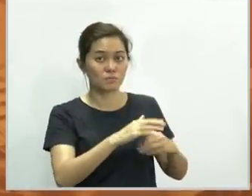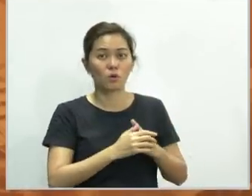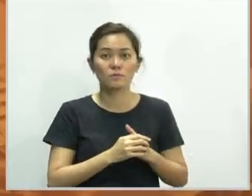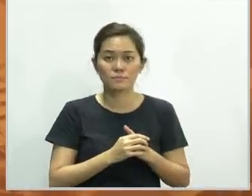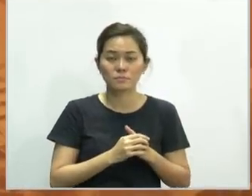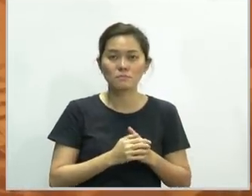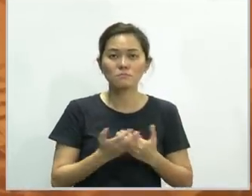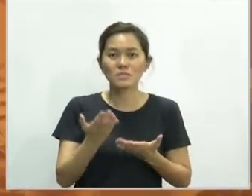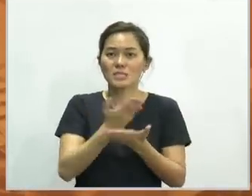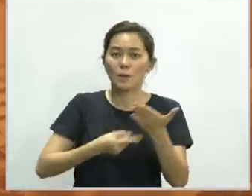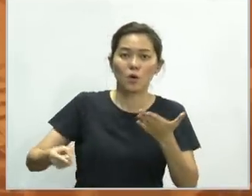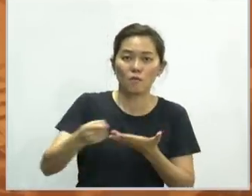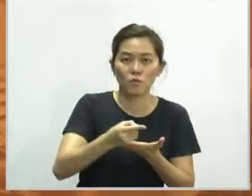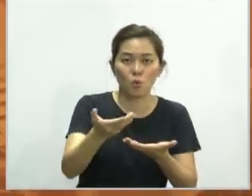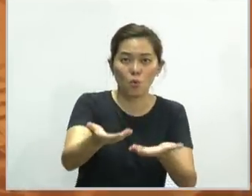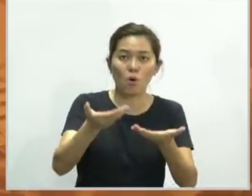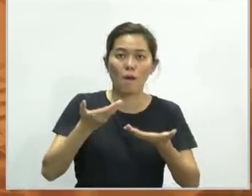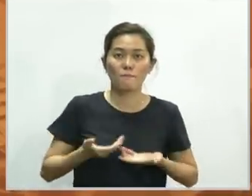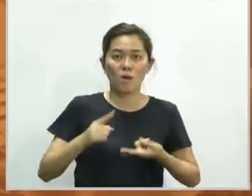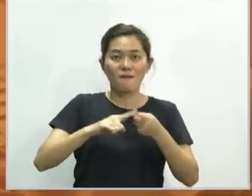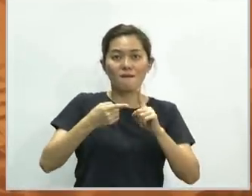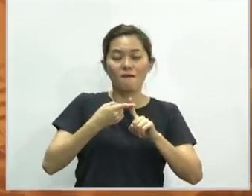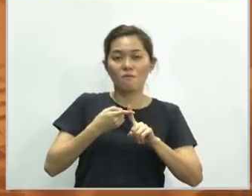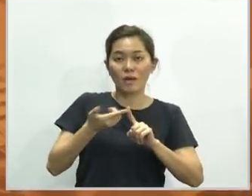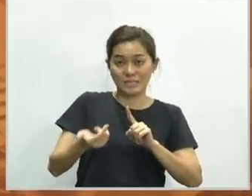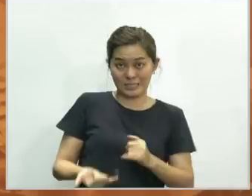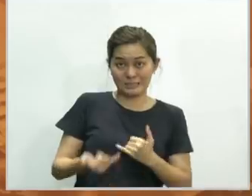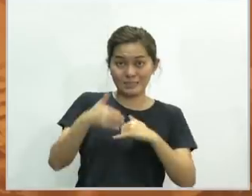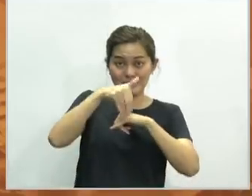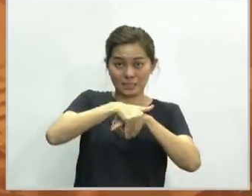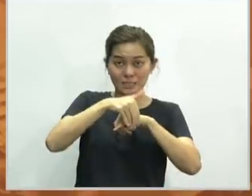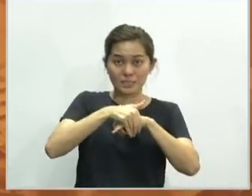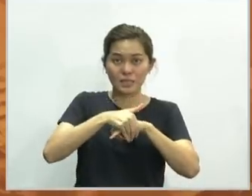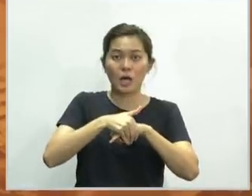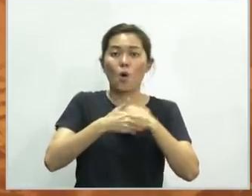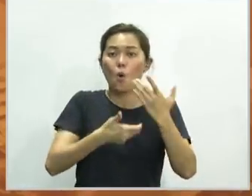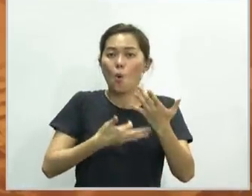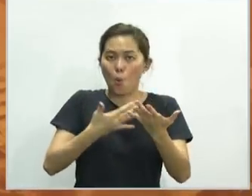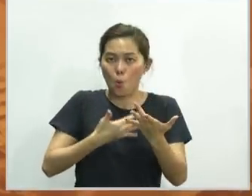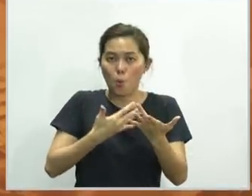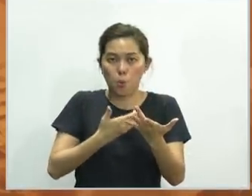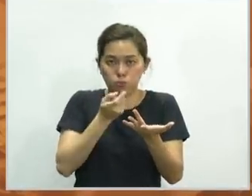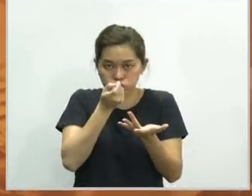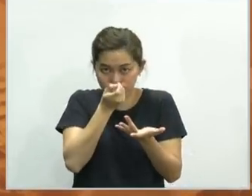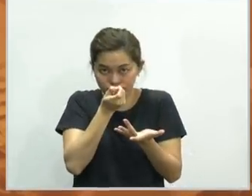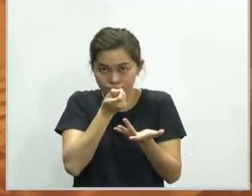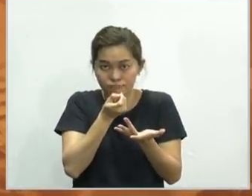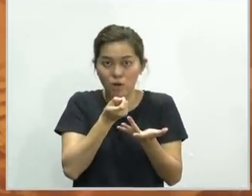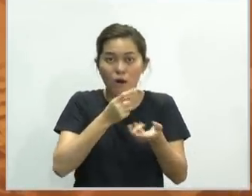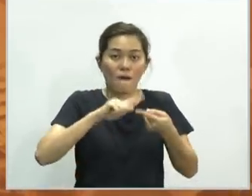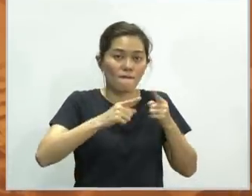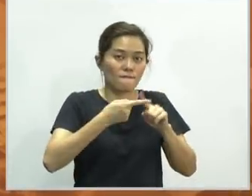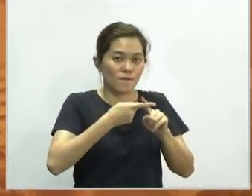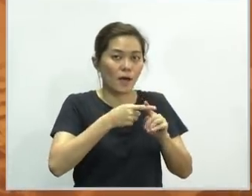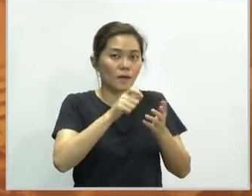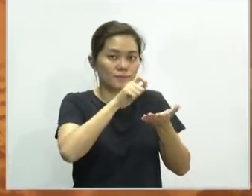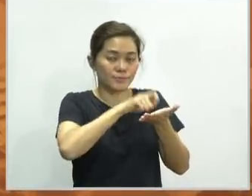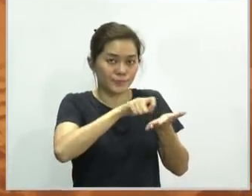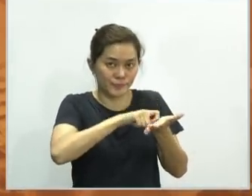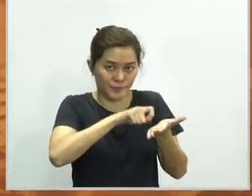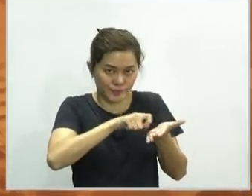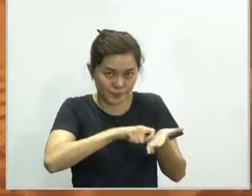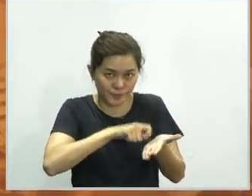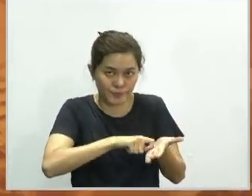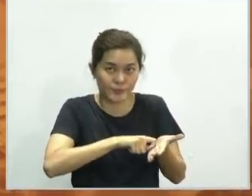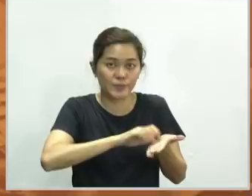request for some of you who have brought your friends here tonight to wait for a while for your friends to complete their responses